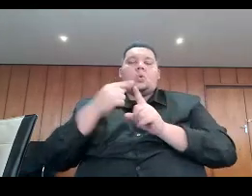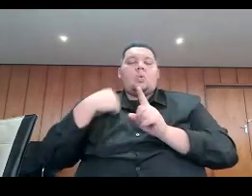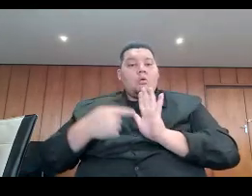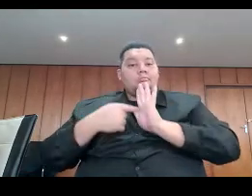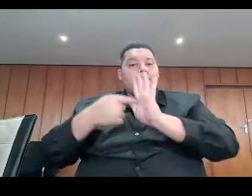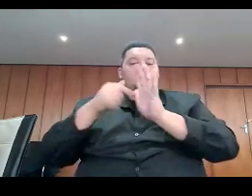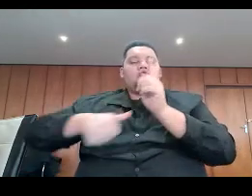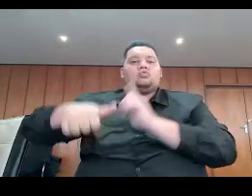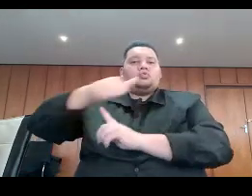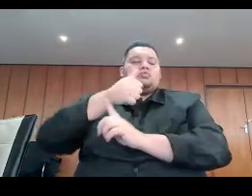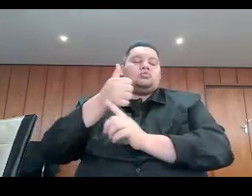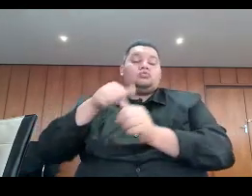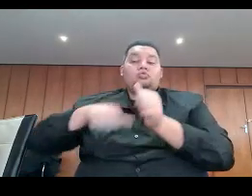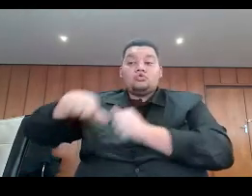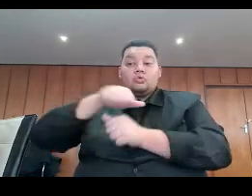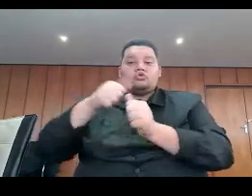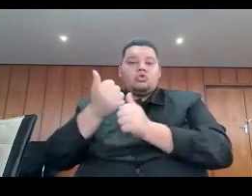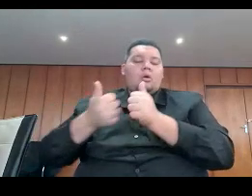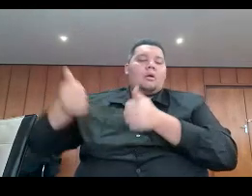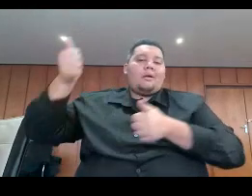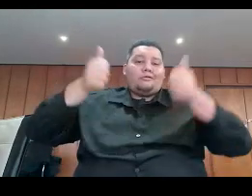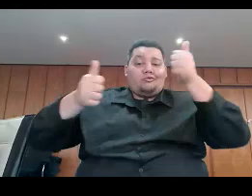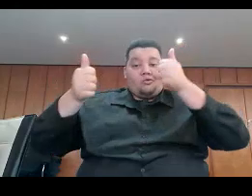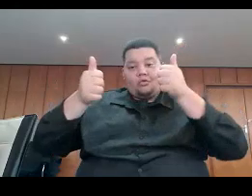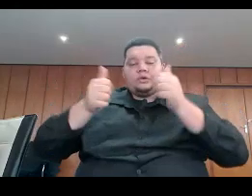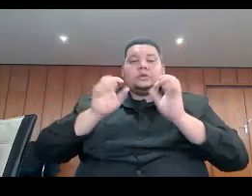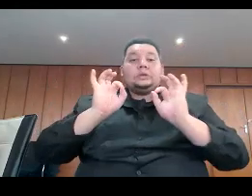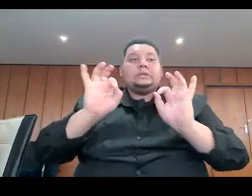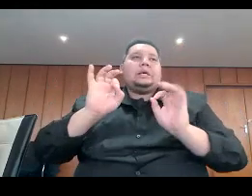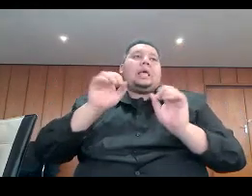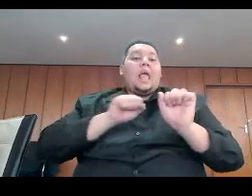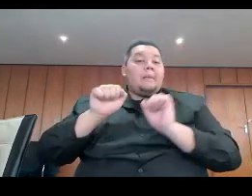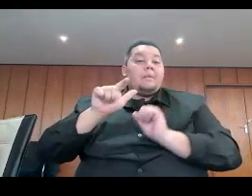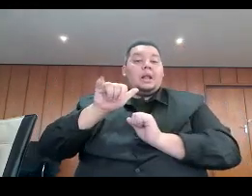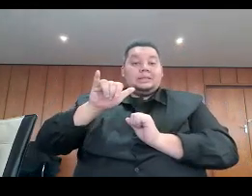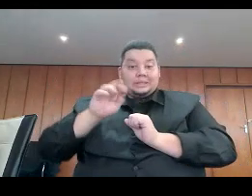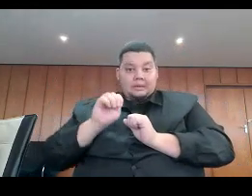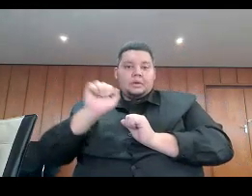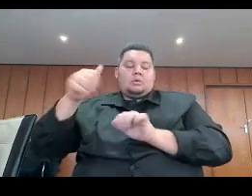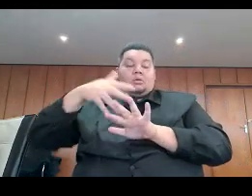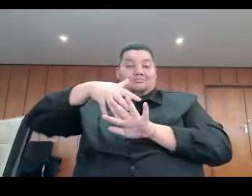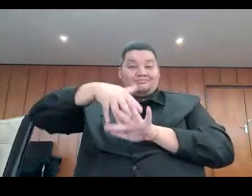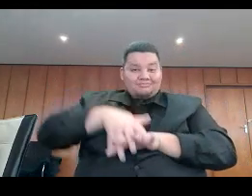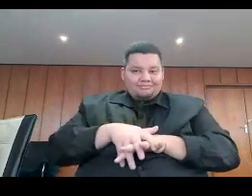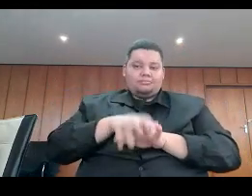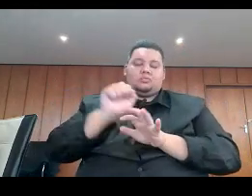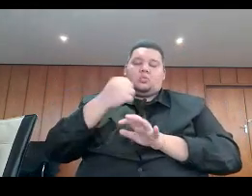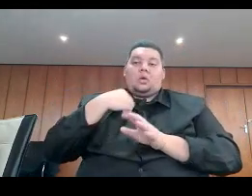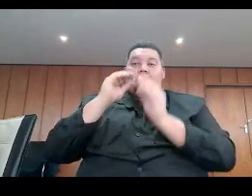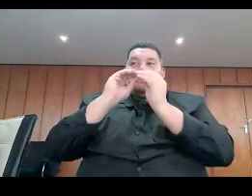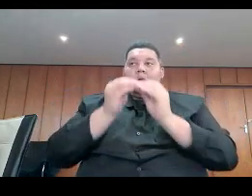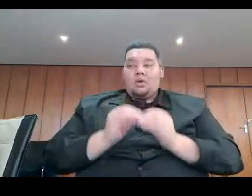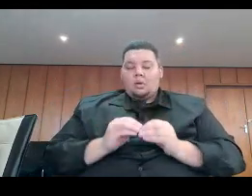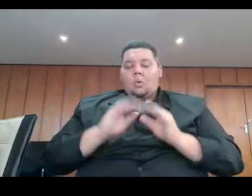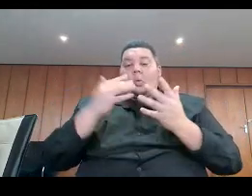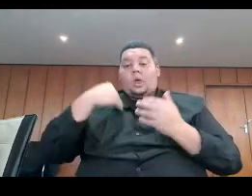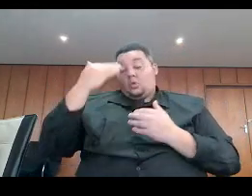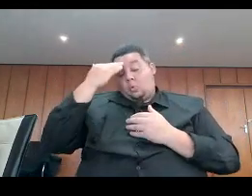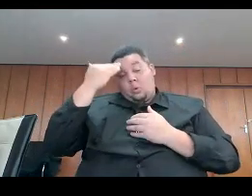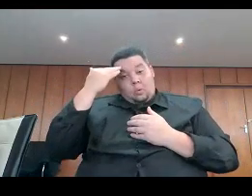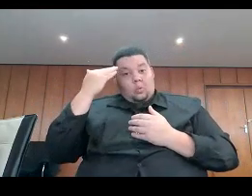social hierarchy. Ableism, therefore, runs very deep in creating what we call, or what we